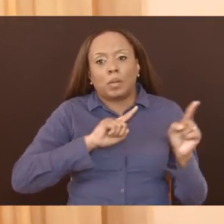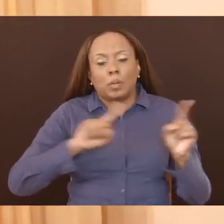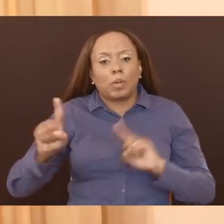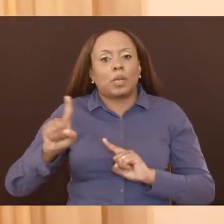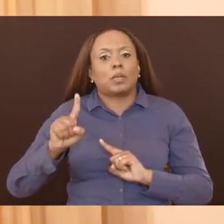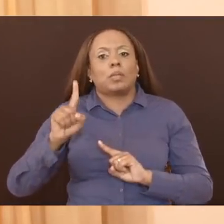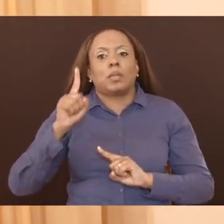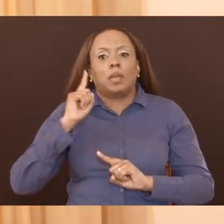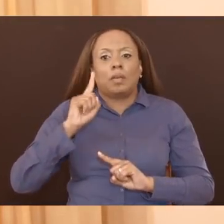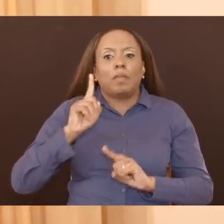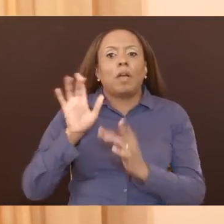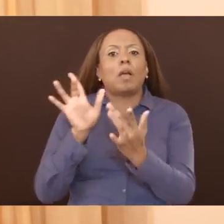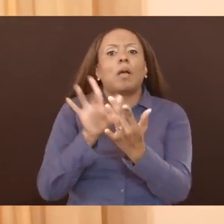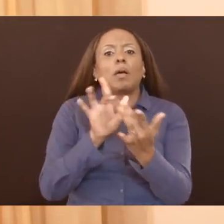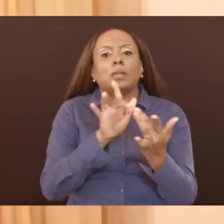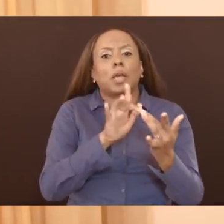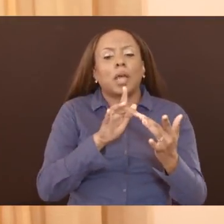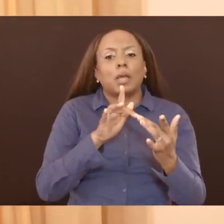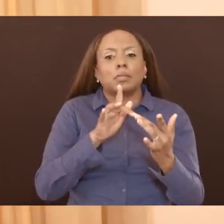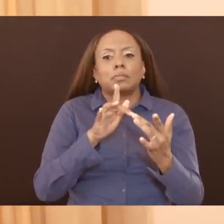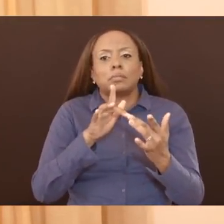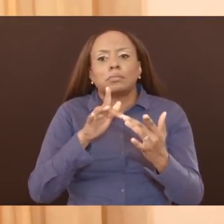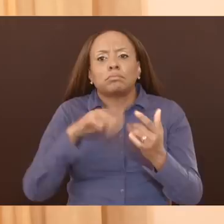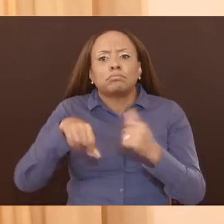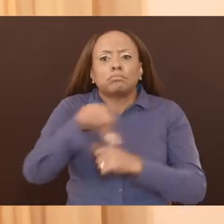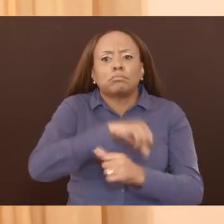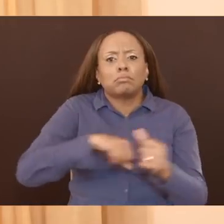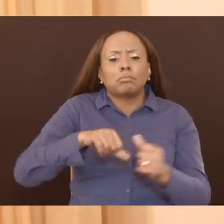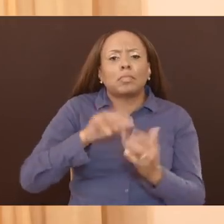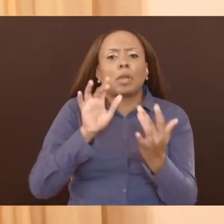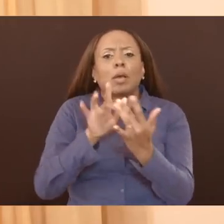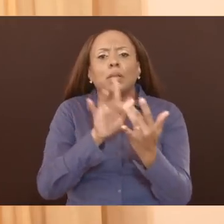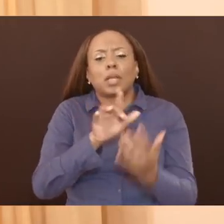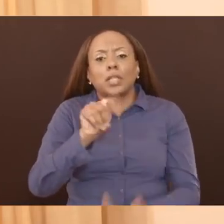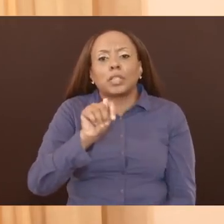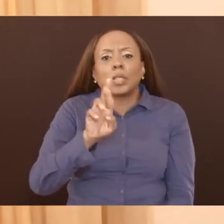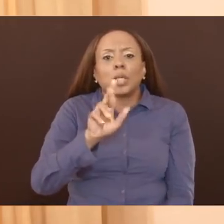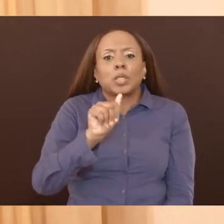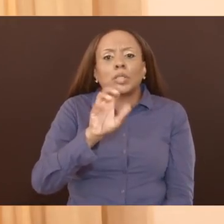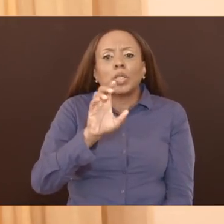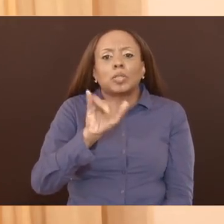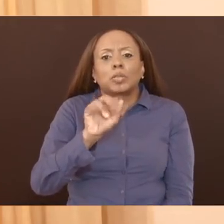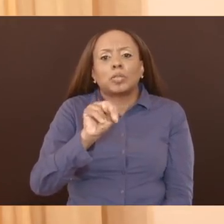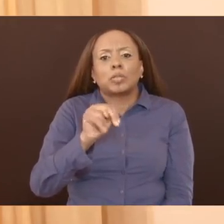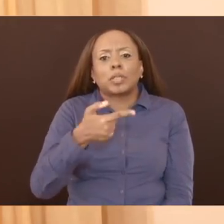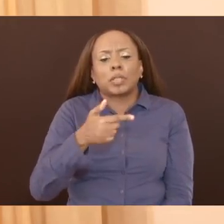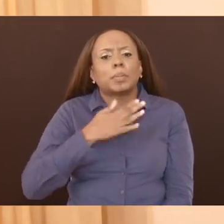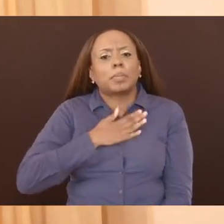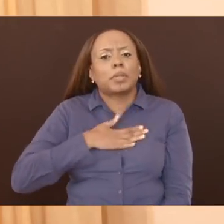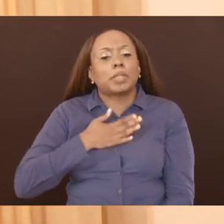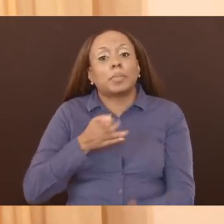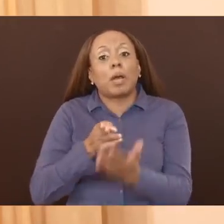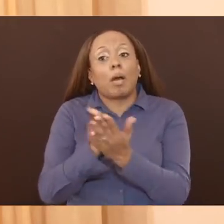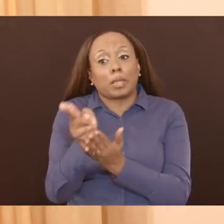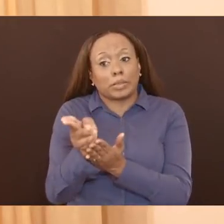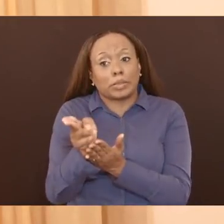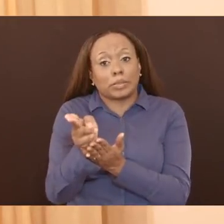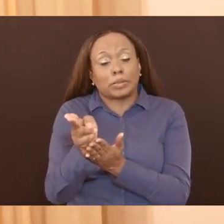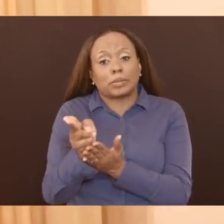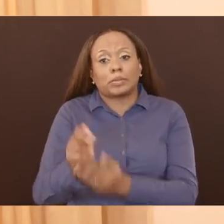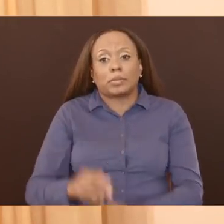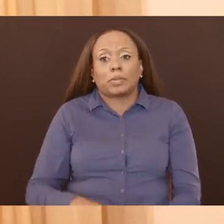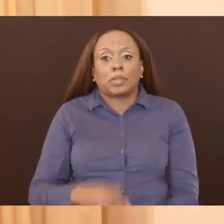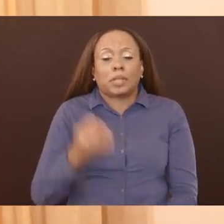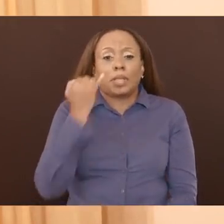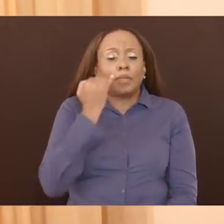make sure, Jeffrey has said, for the most part, the majority of people are helping. But I want everyone to help, because we only need two or three